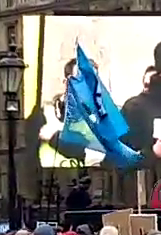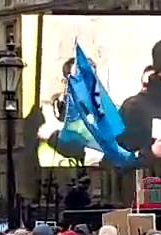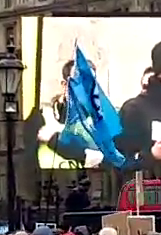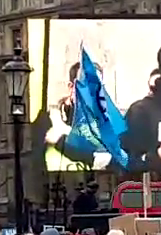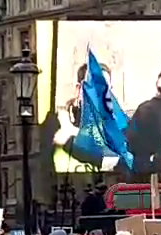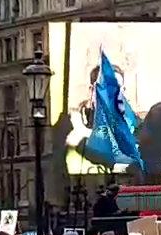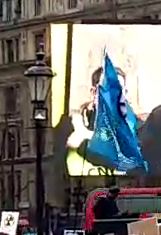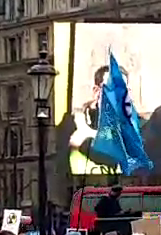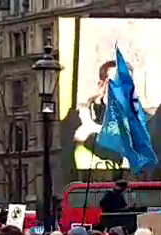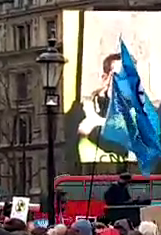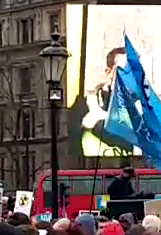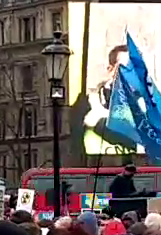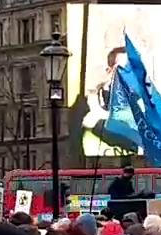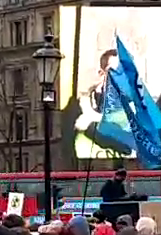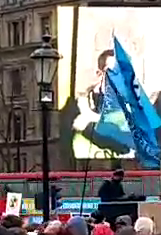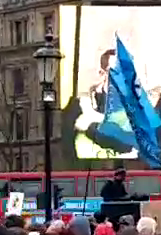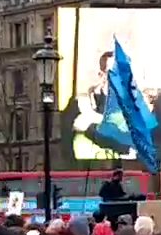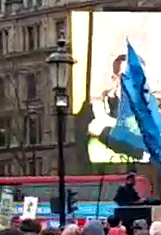lowest income families